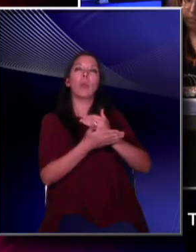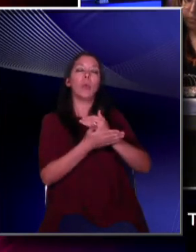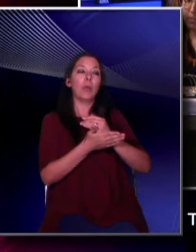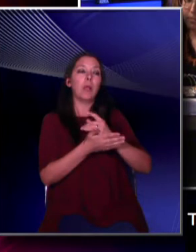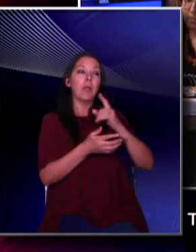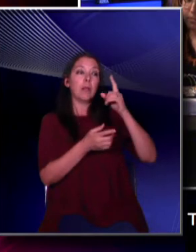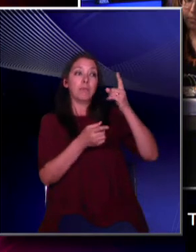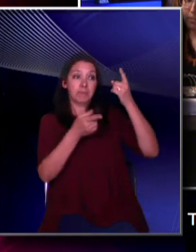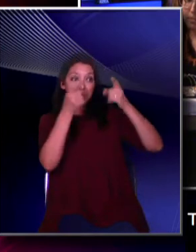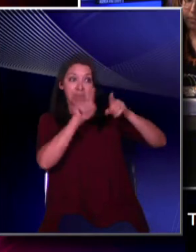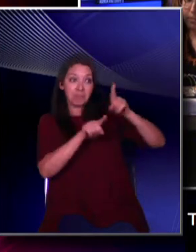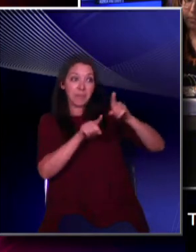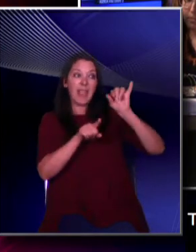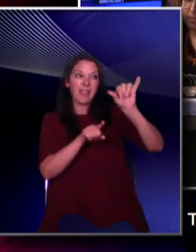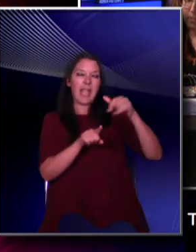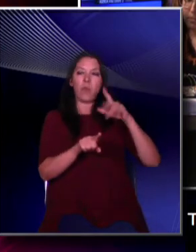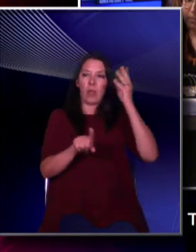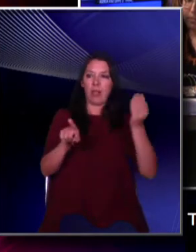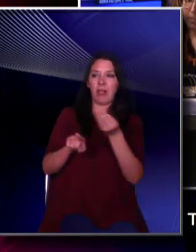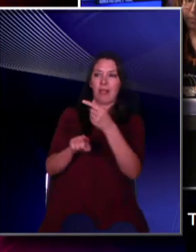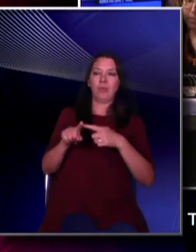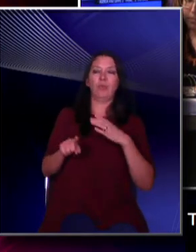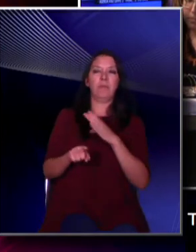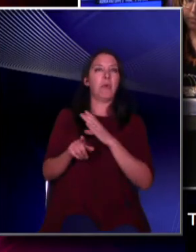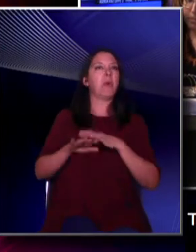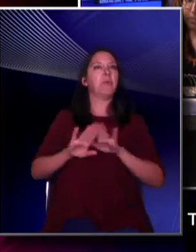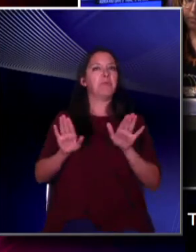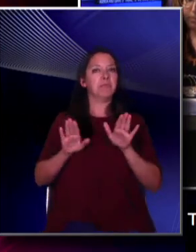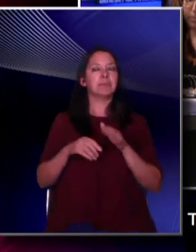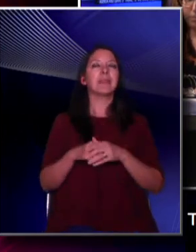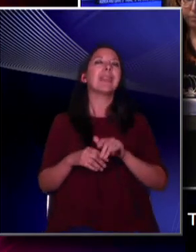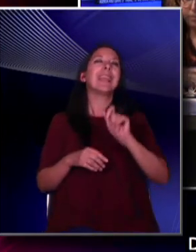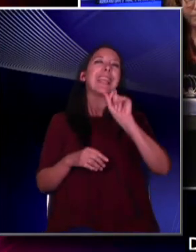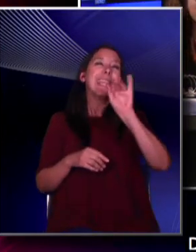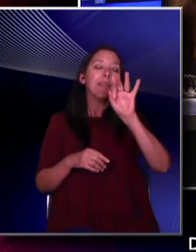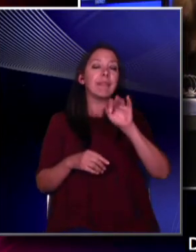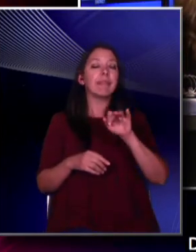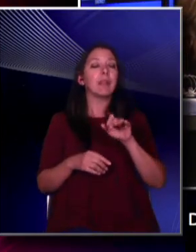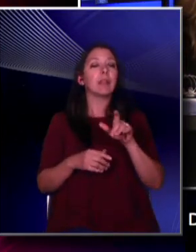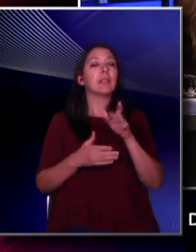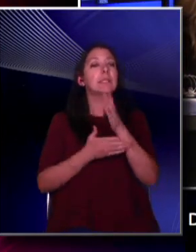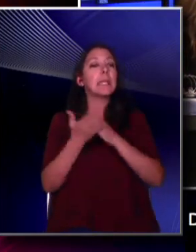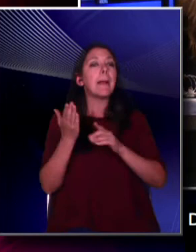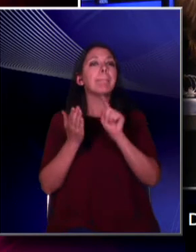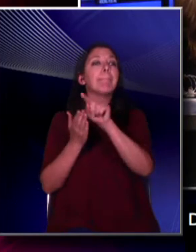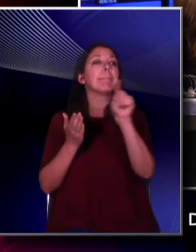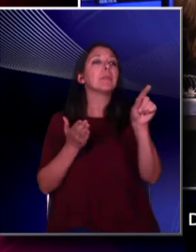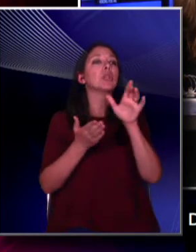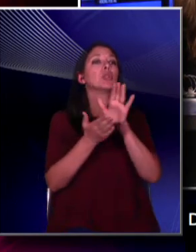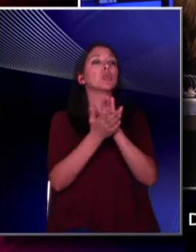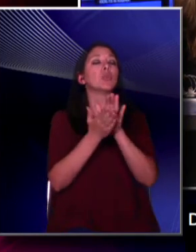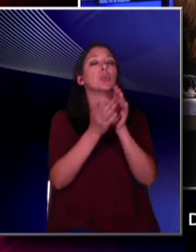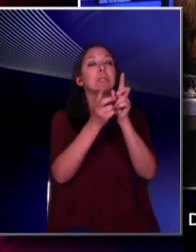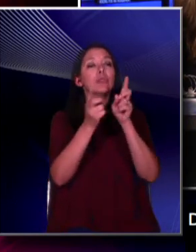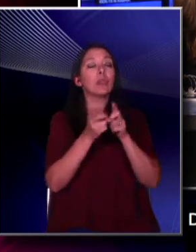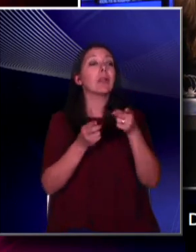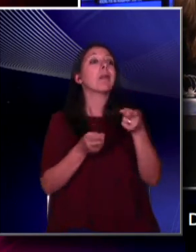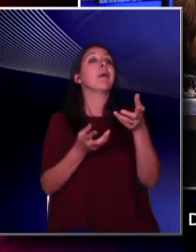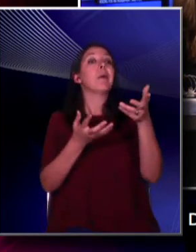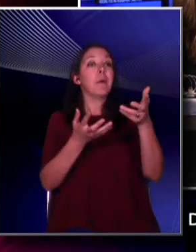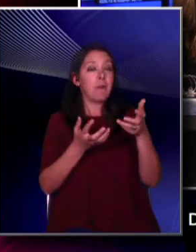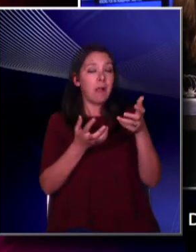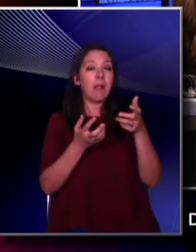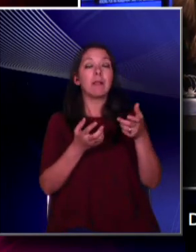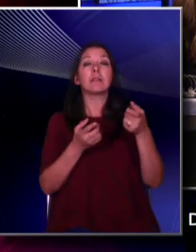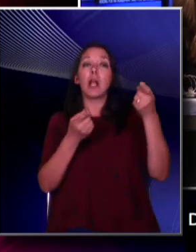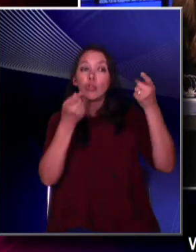there. If we have a school district asking for an agreement and for services and we